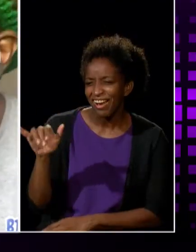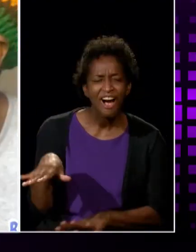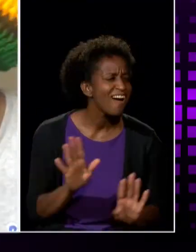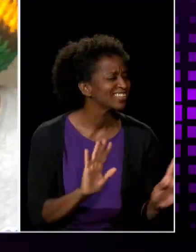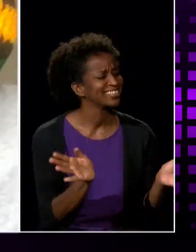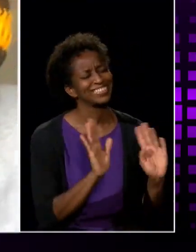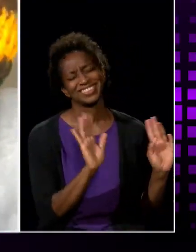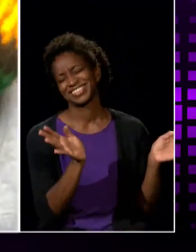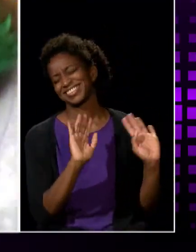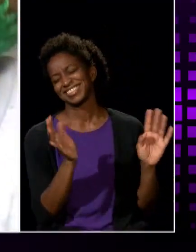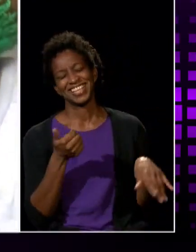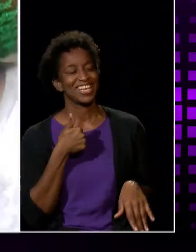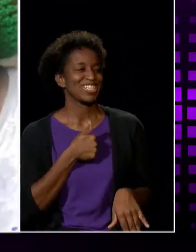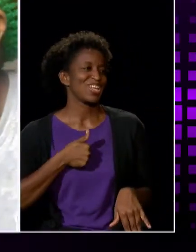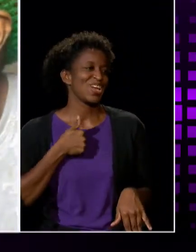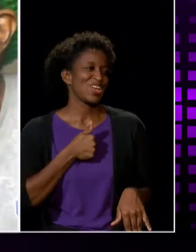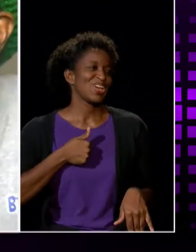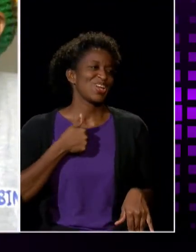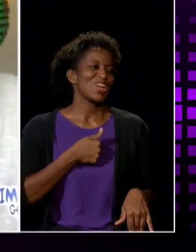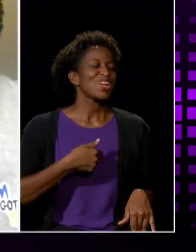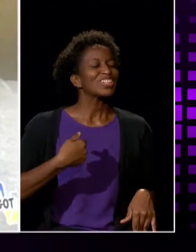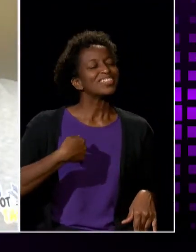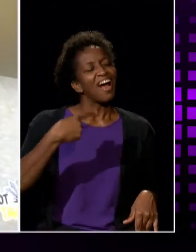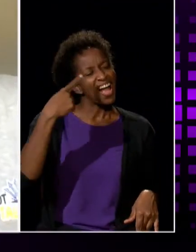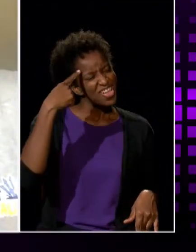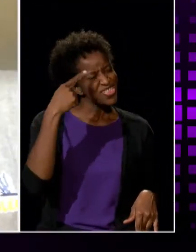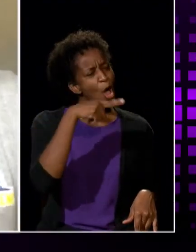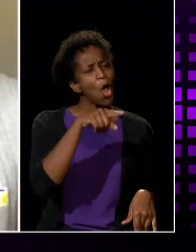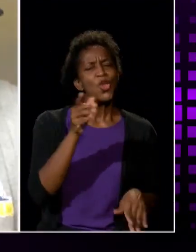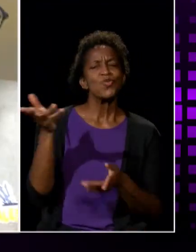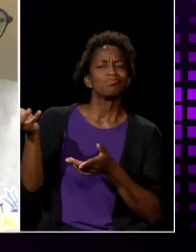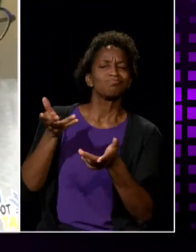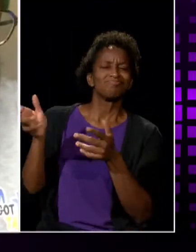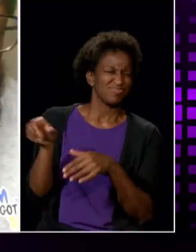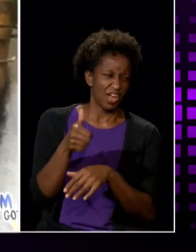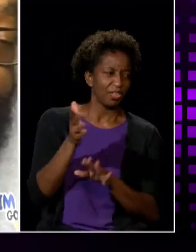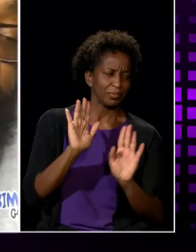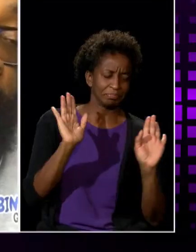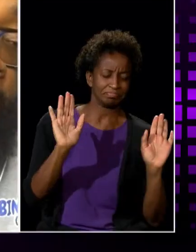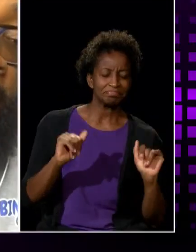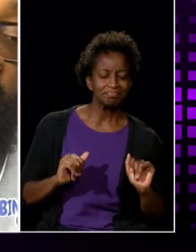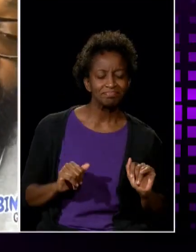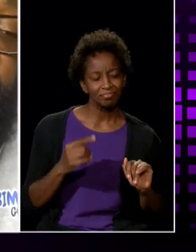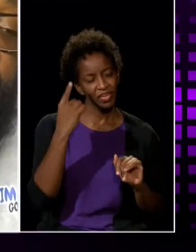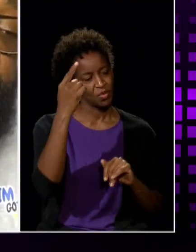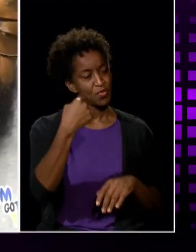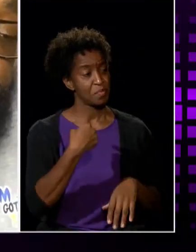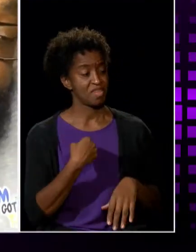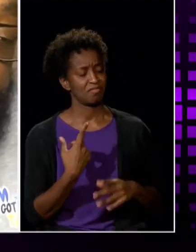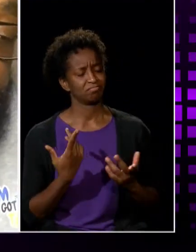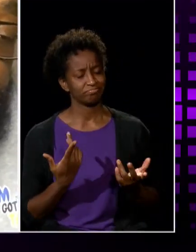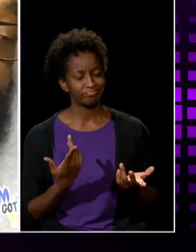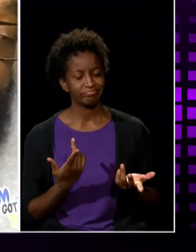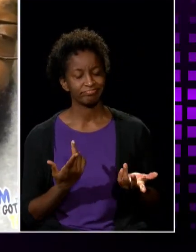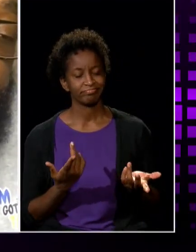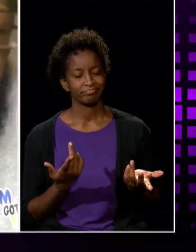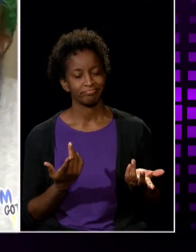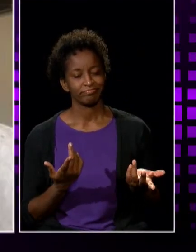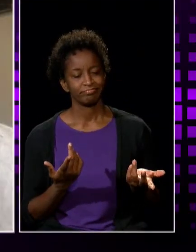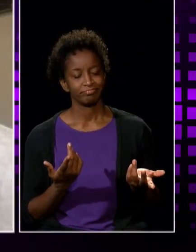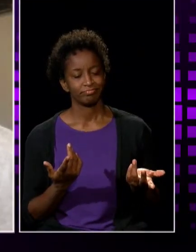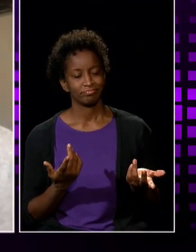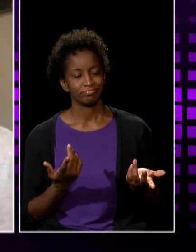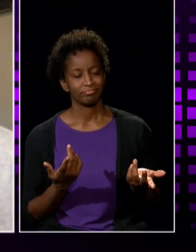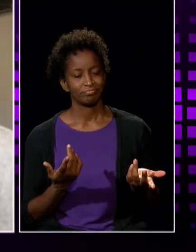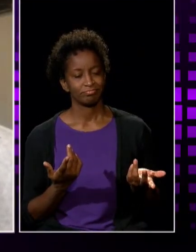sorry. I just thought you was talking to someone as well. For me, right, bro? For me, I think